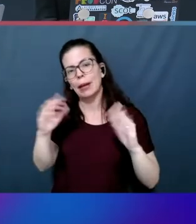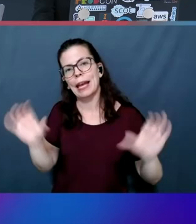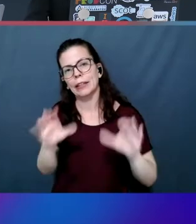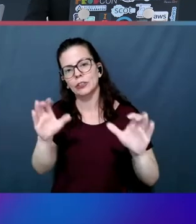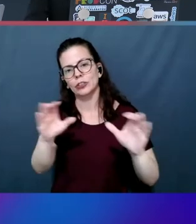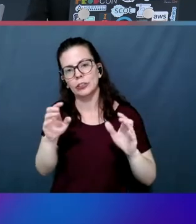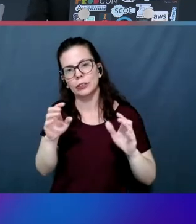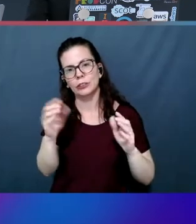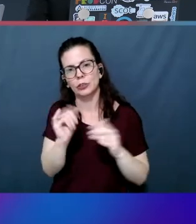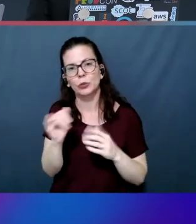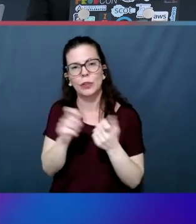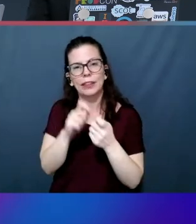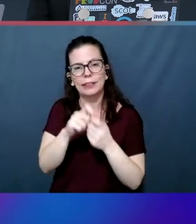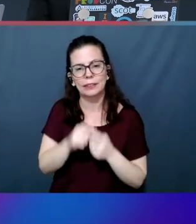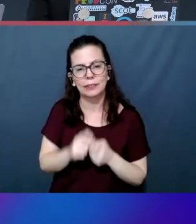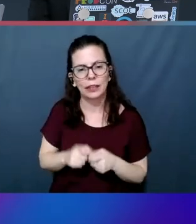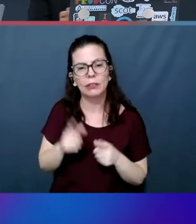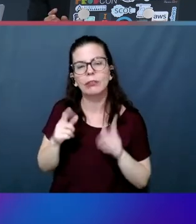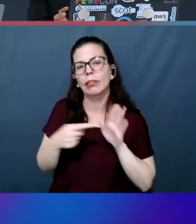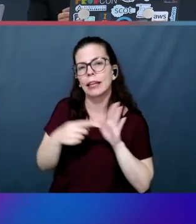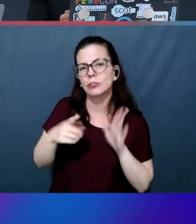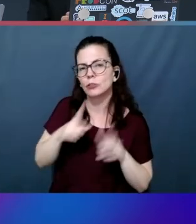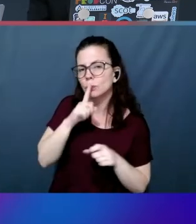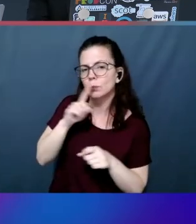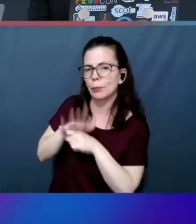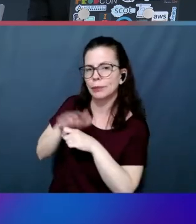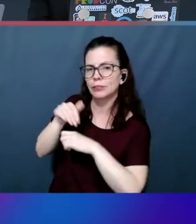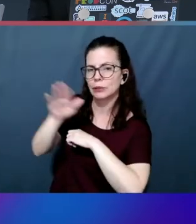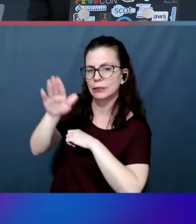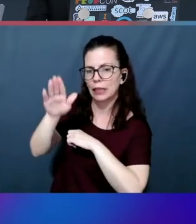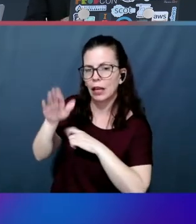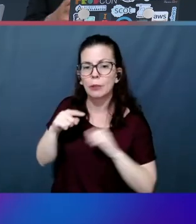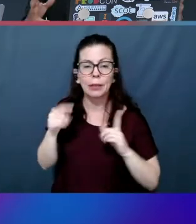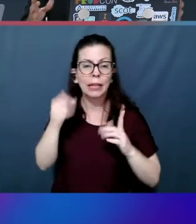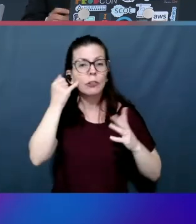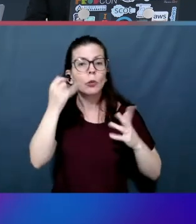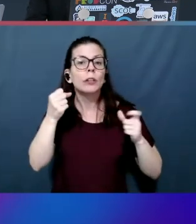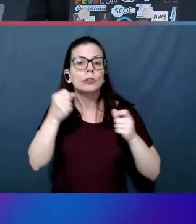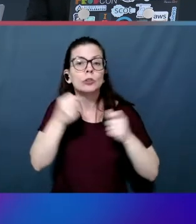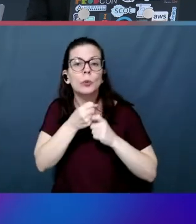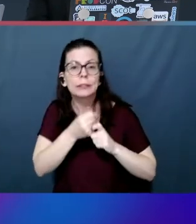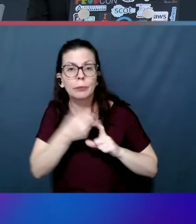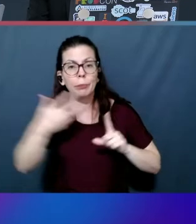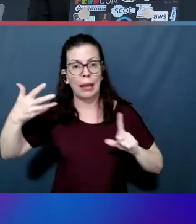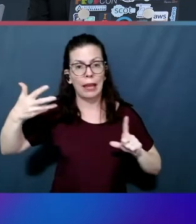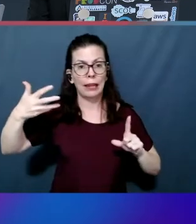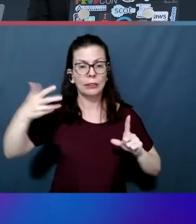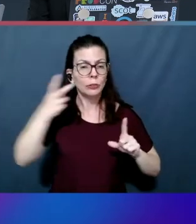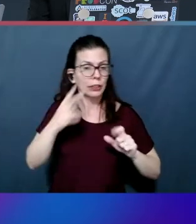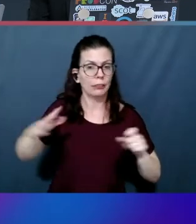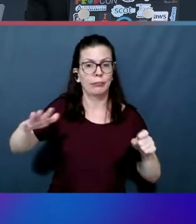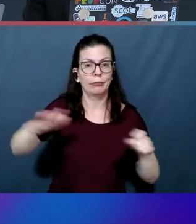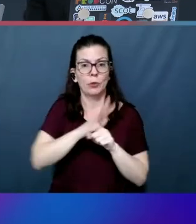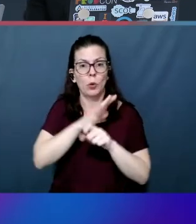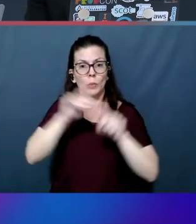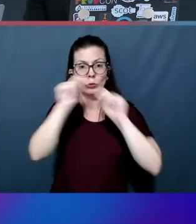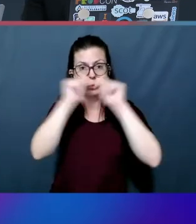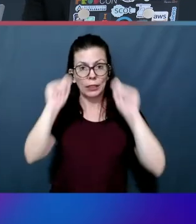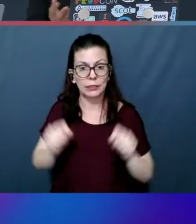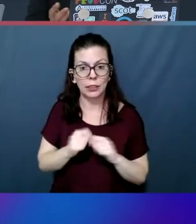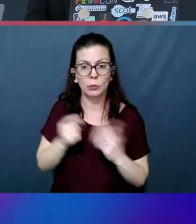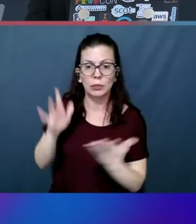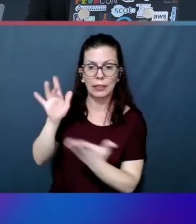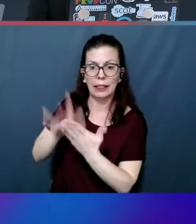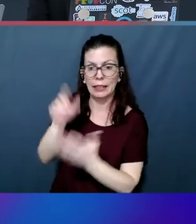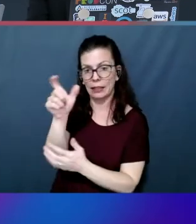that the agent is promising to send. But if you want to expand it, to the full view, all you have to do is hit this toggle button here,